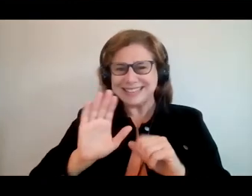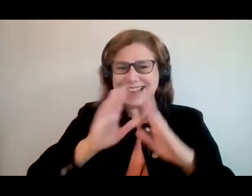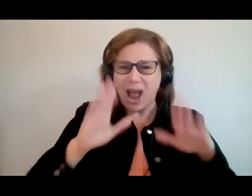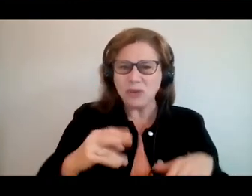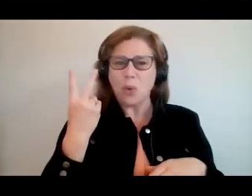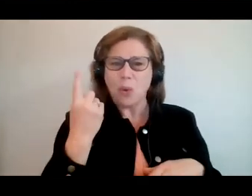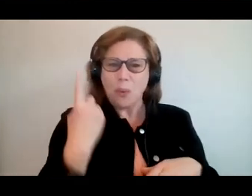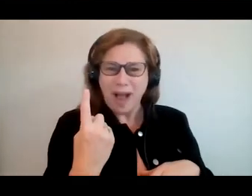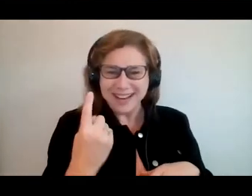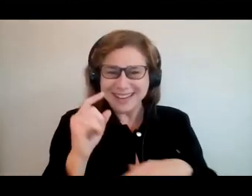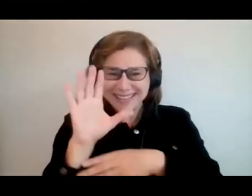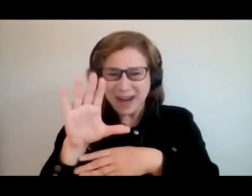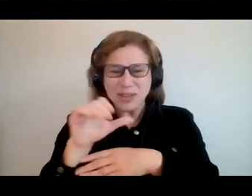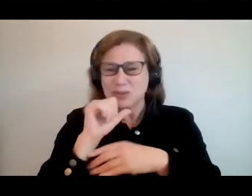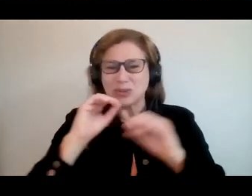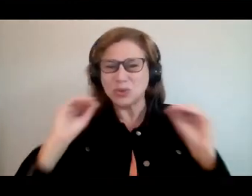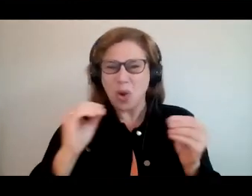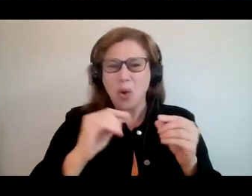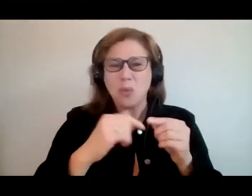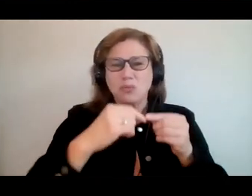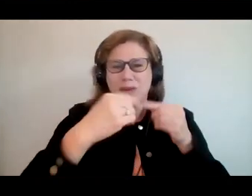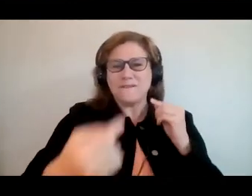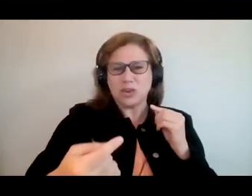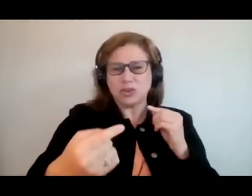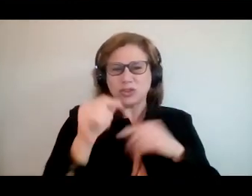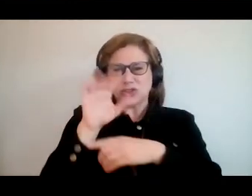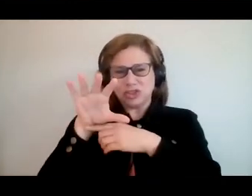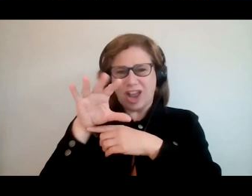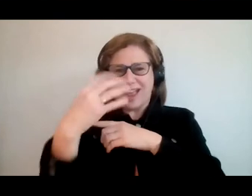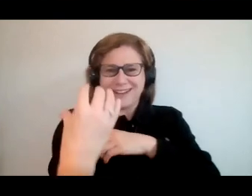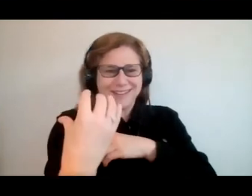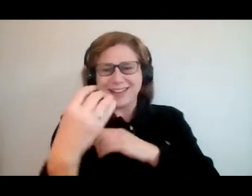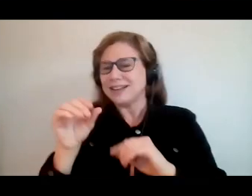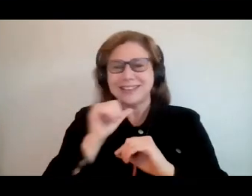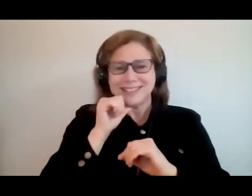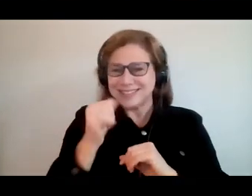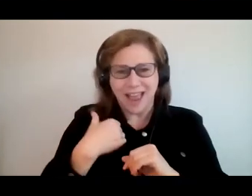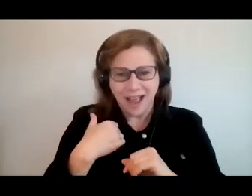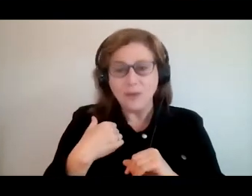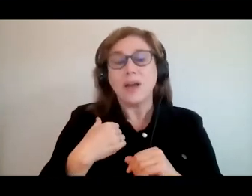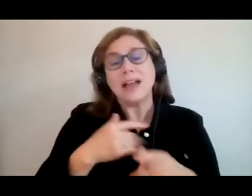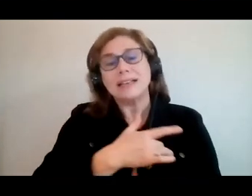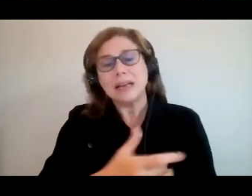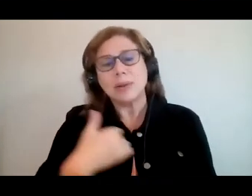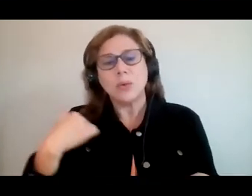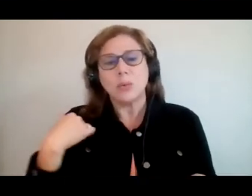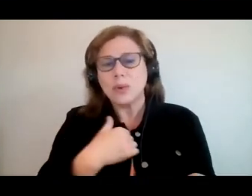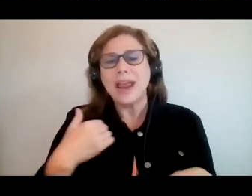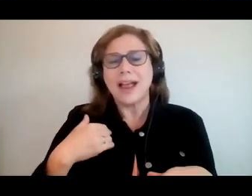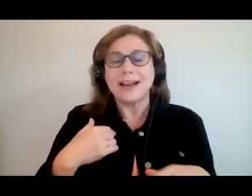There's no reverse shot to even pull from. And so formally, we do get to actually just spend time with his reaction